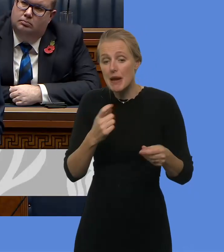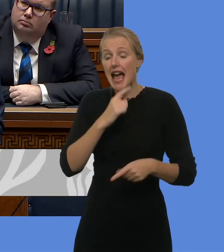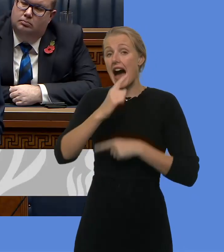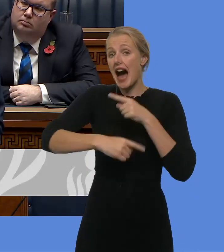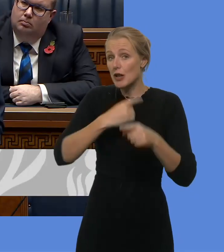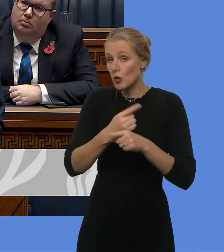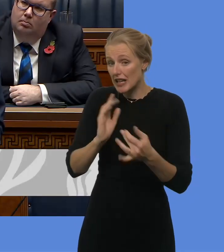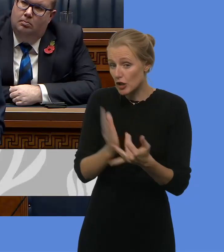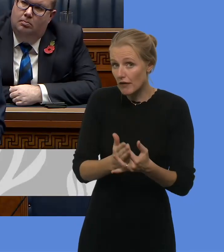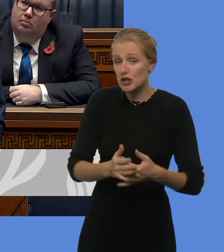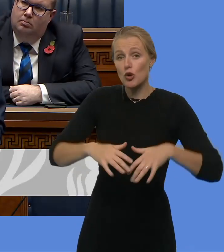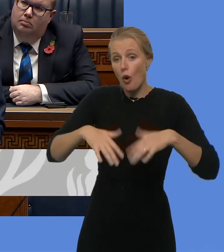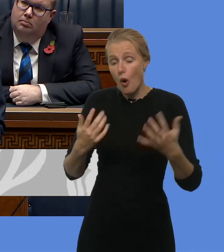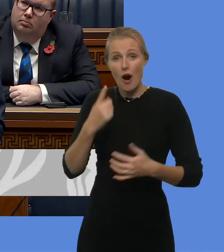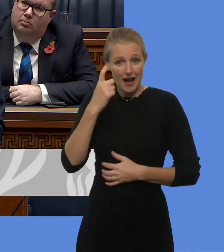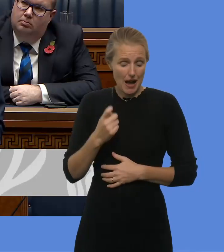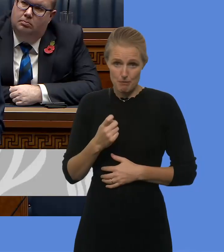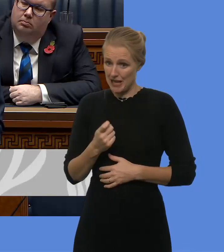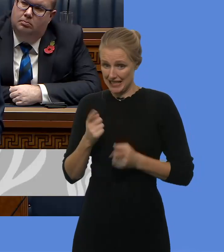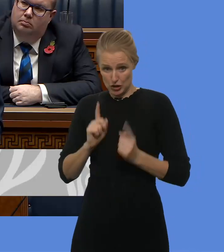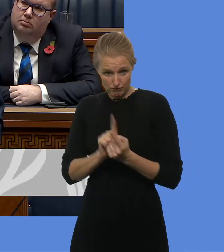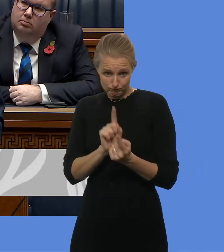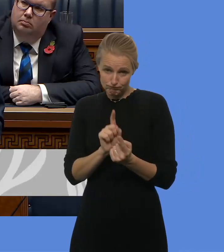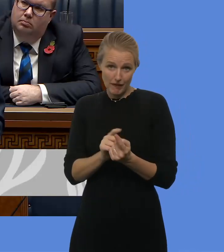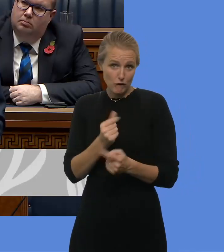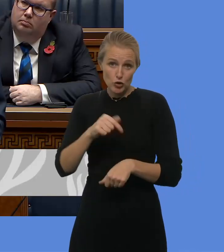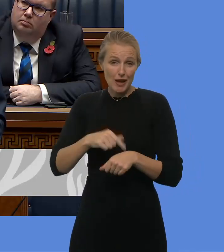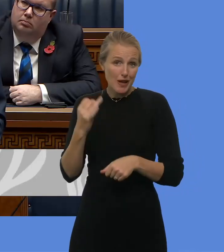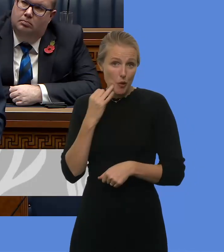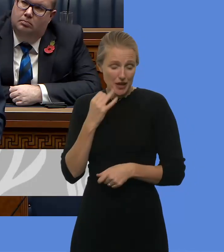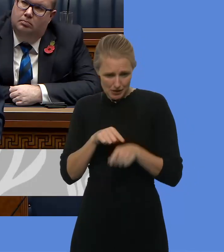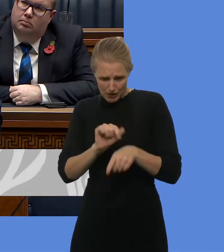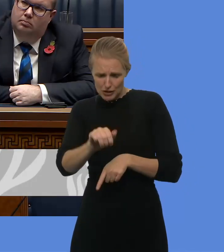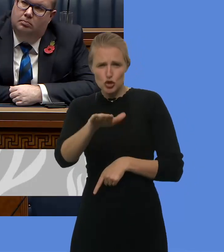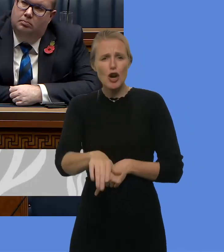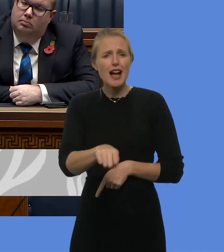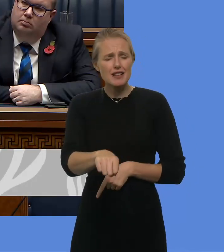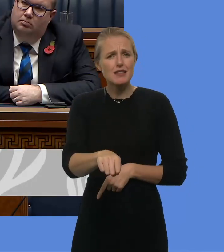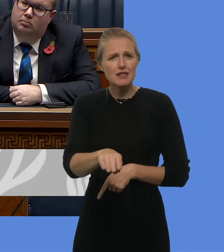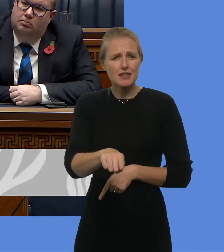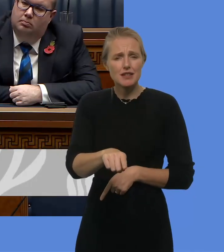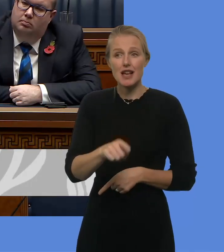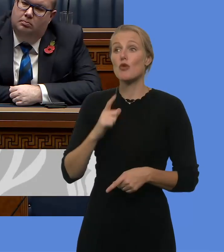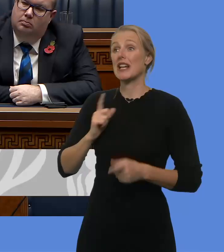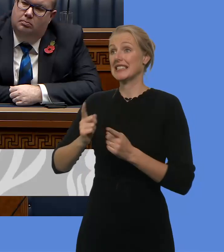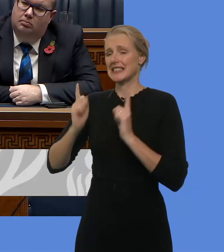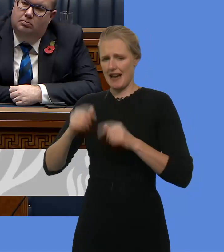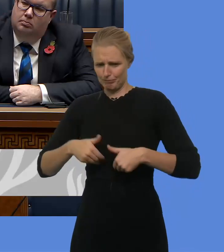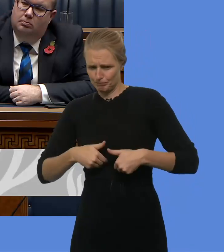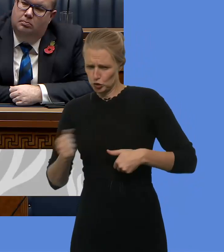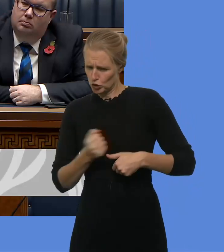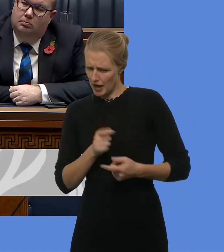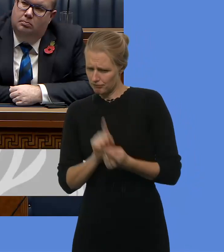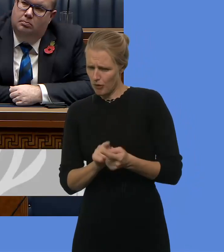several interventions per week, dependent on the individual needs of the child. Service staff use their professional judgment then to